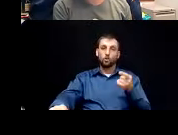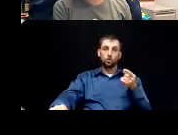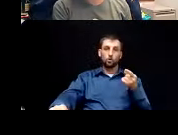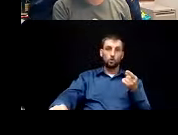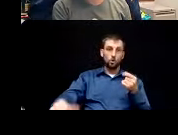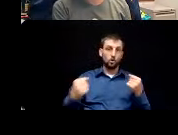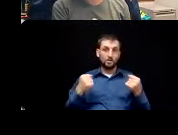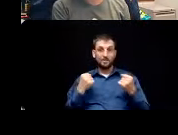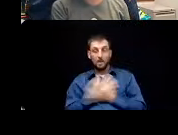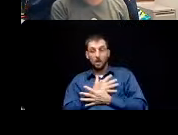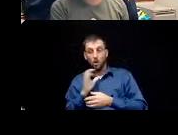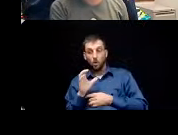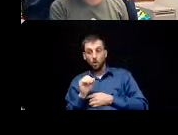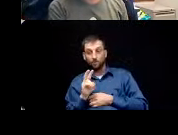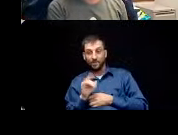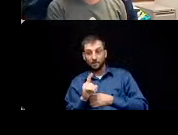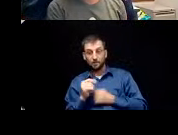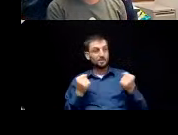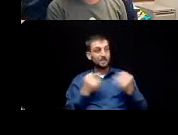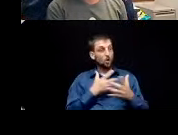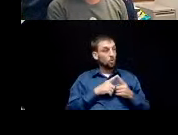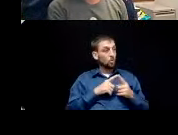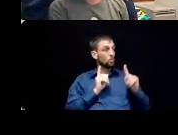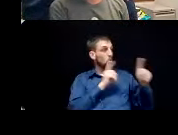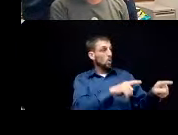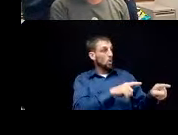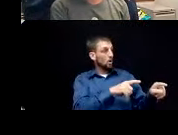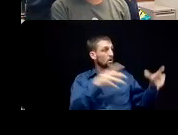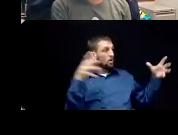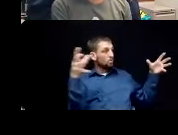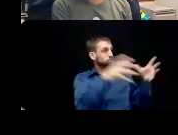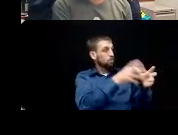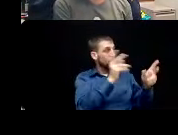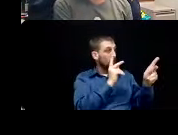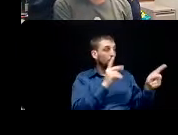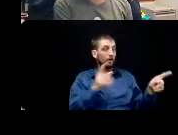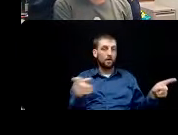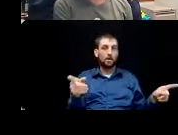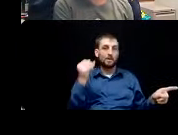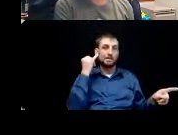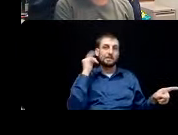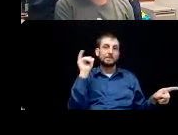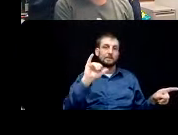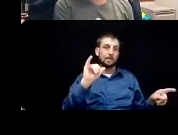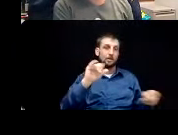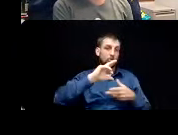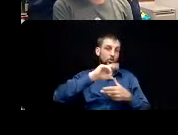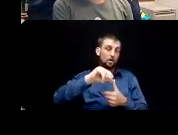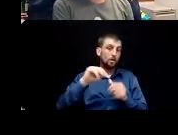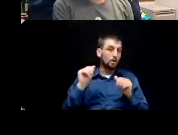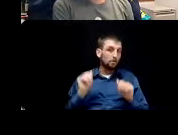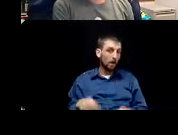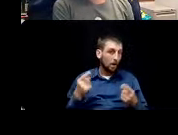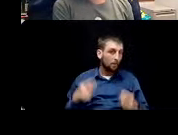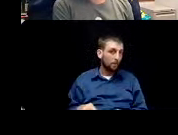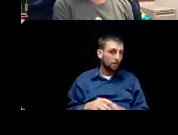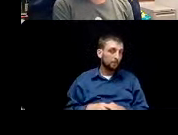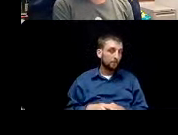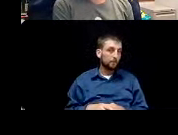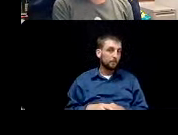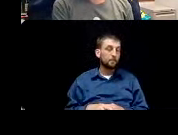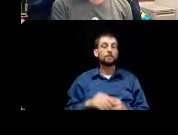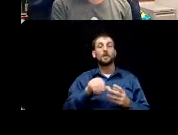going into congregate settings. That's what we'll have. So, or we could potentially have. So the other